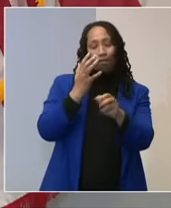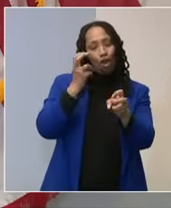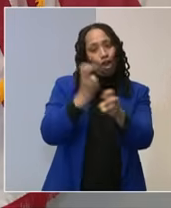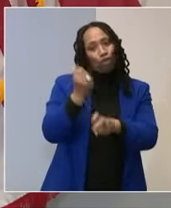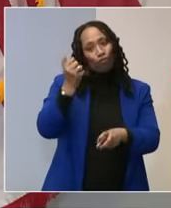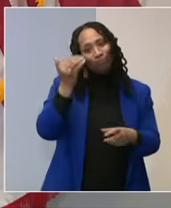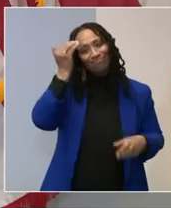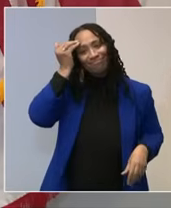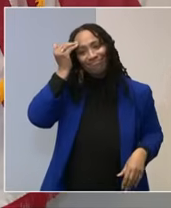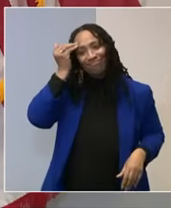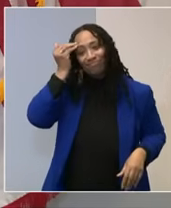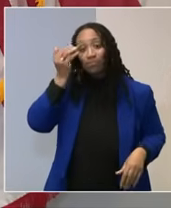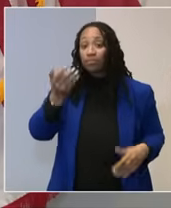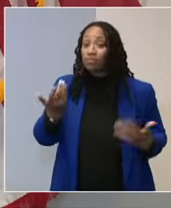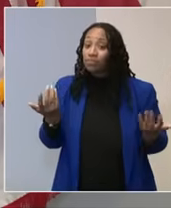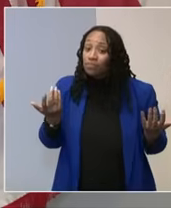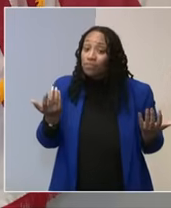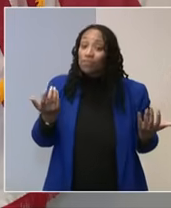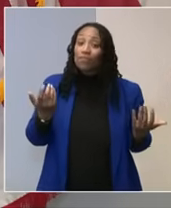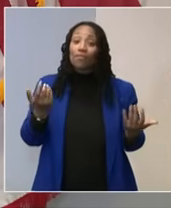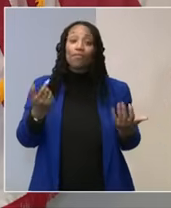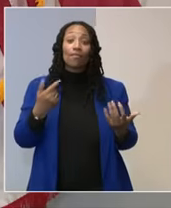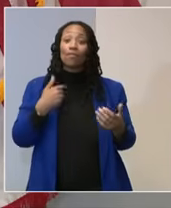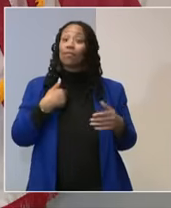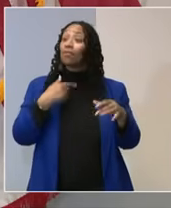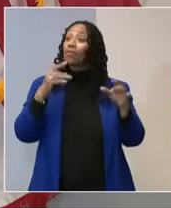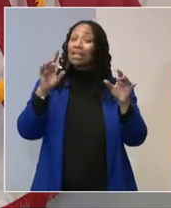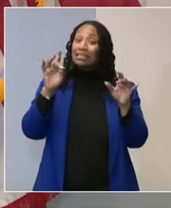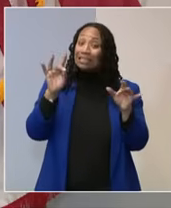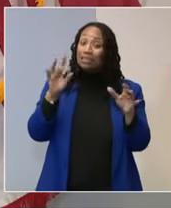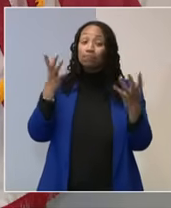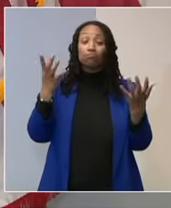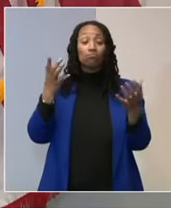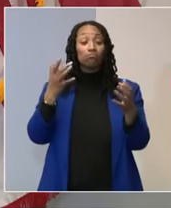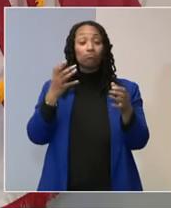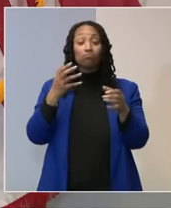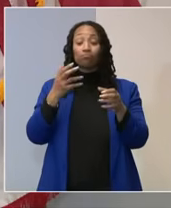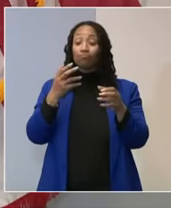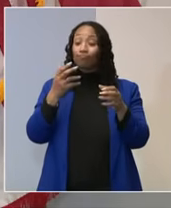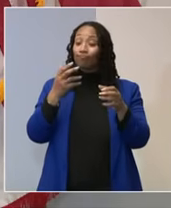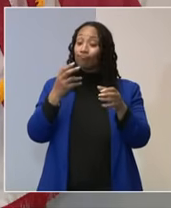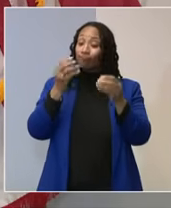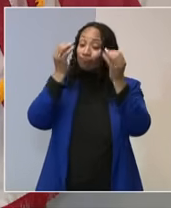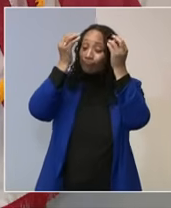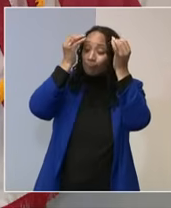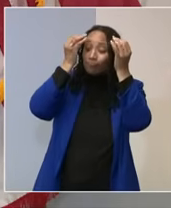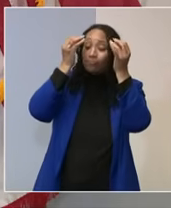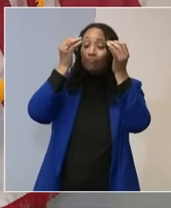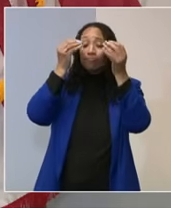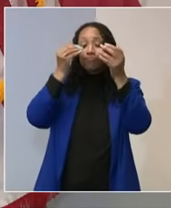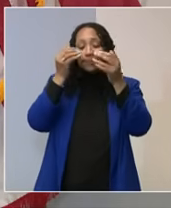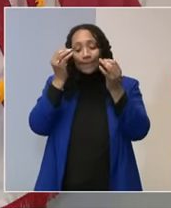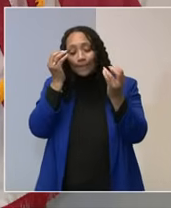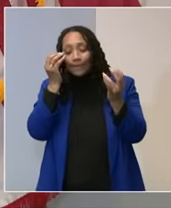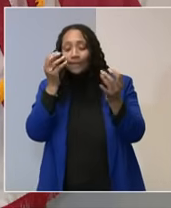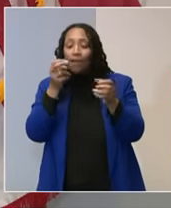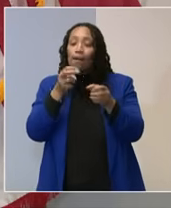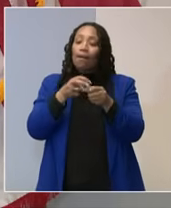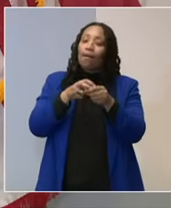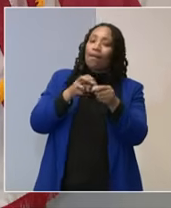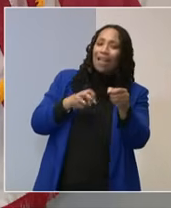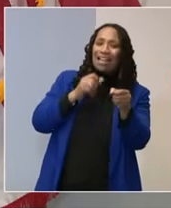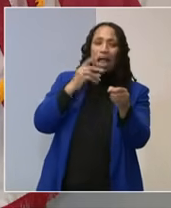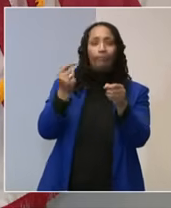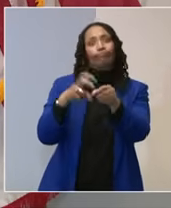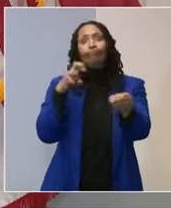seriously, because I love my job, I love this city, I know I can do the job, but I also know voters